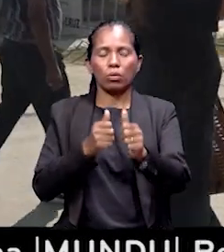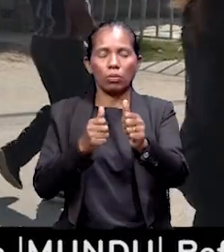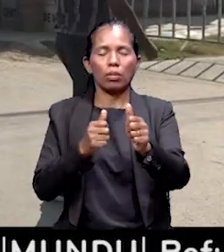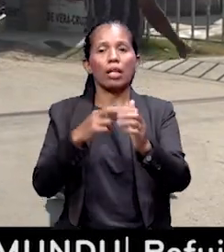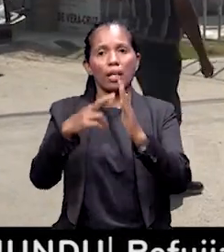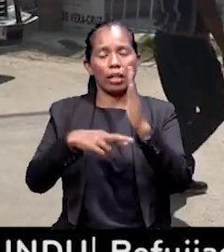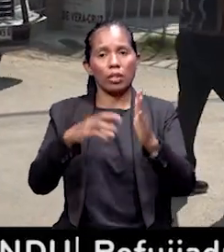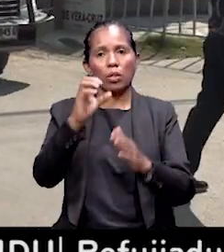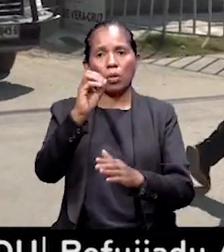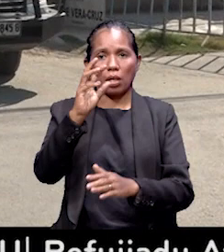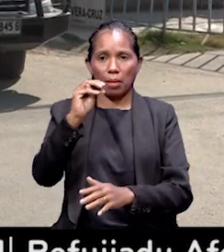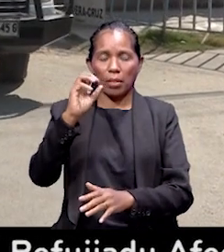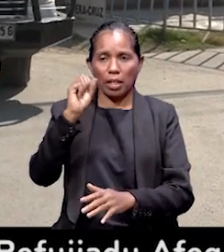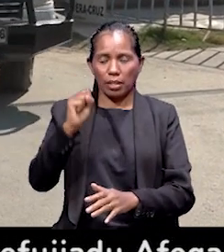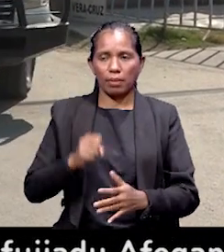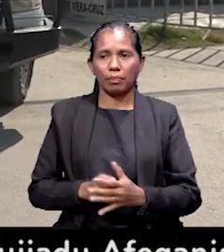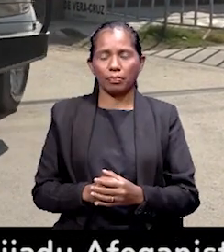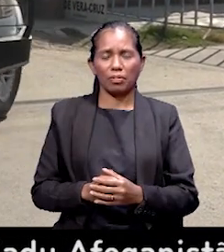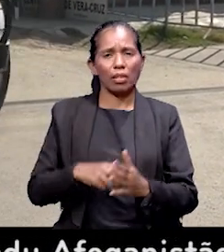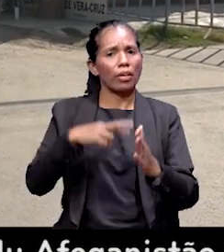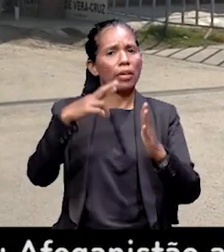sinian. Virus lahoto,